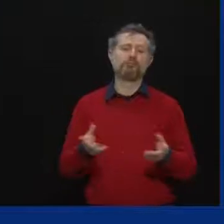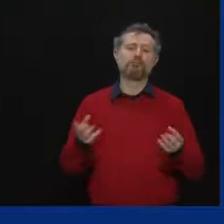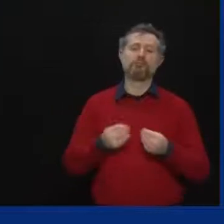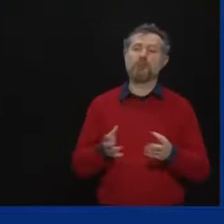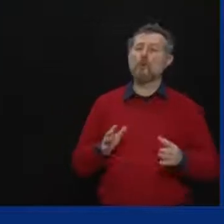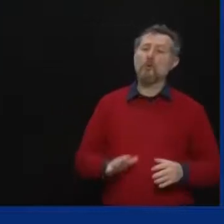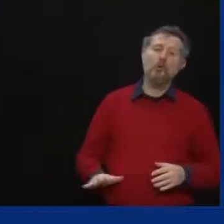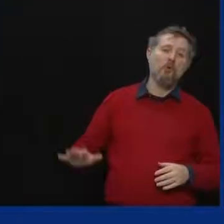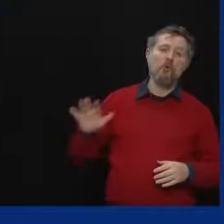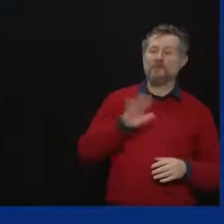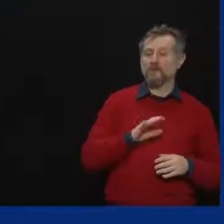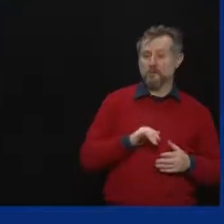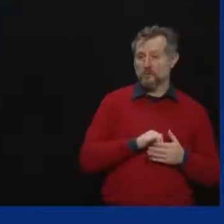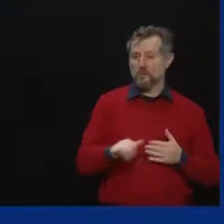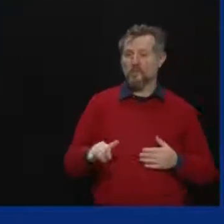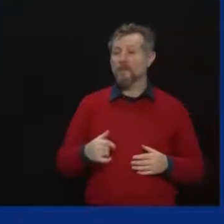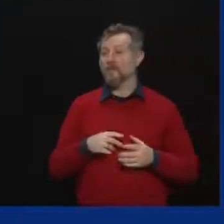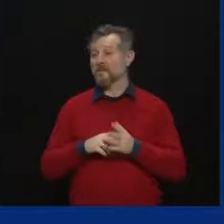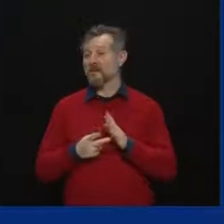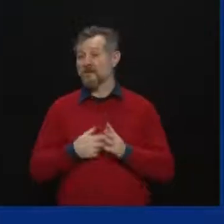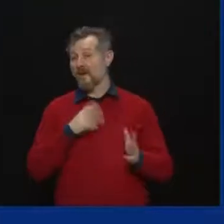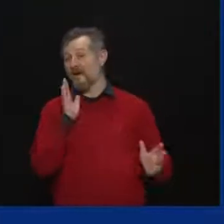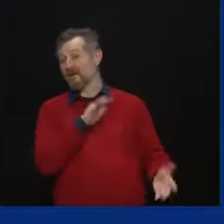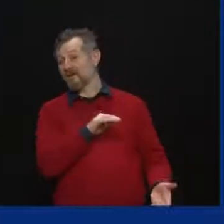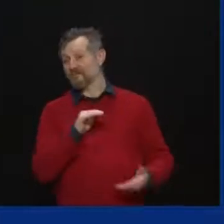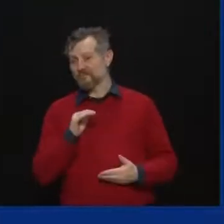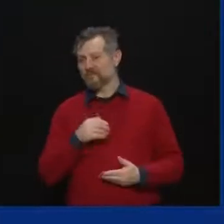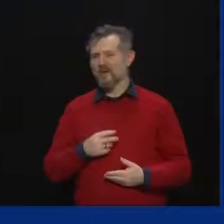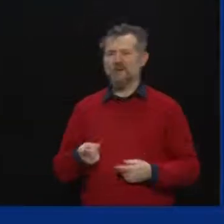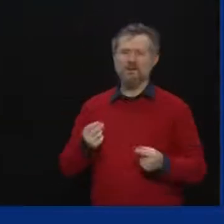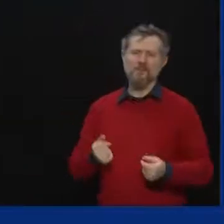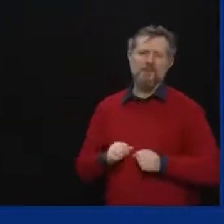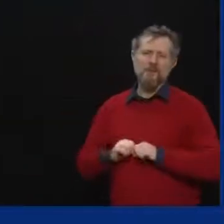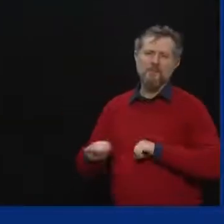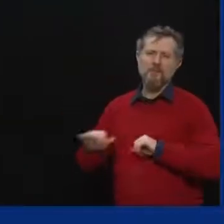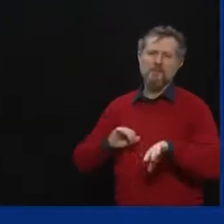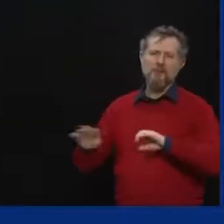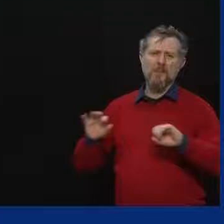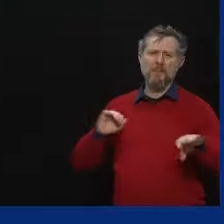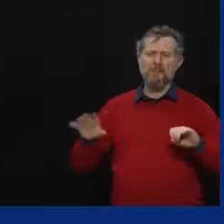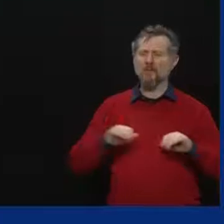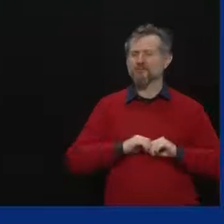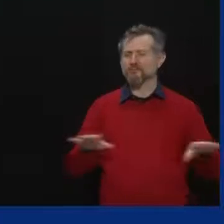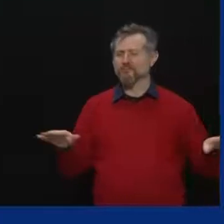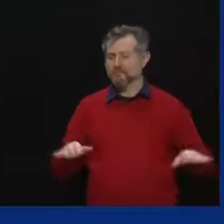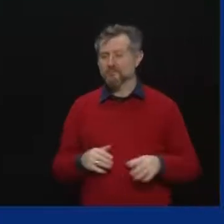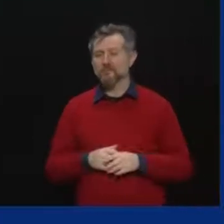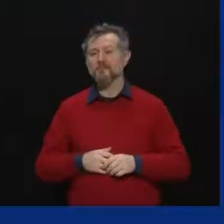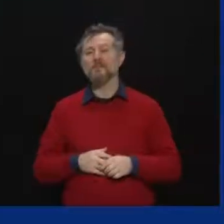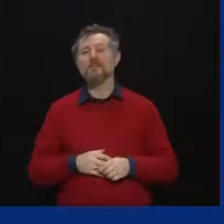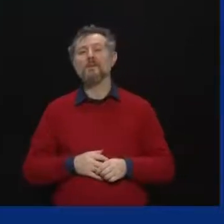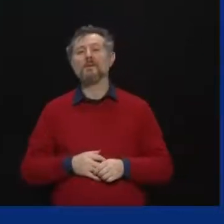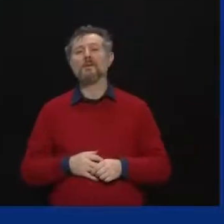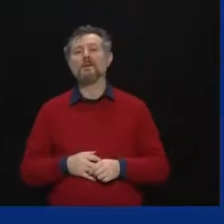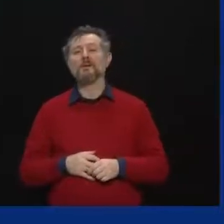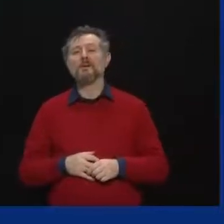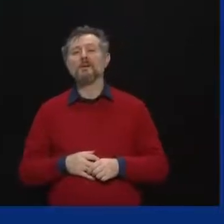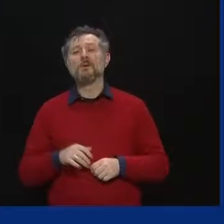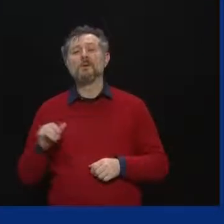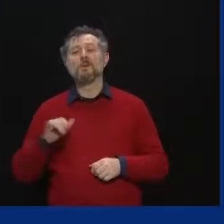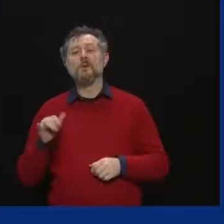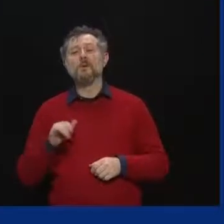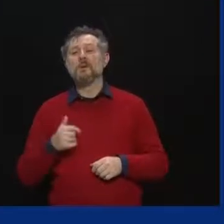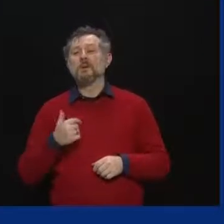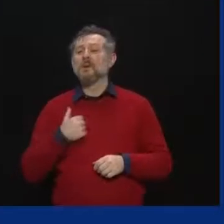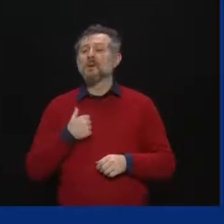to you is as soon as we get them, we will get them into your hands. We're also adding tests at our mass vac